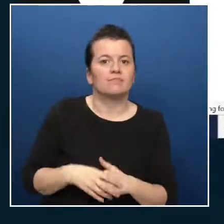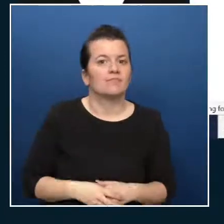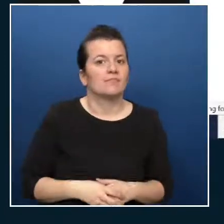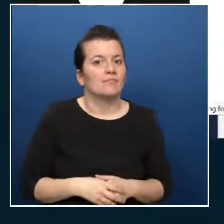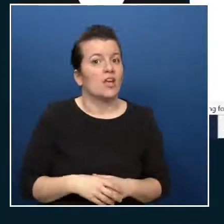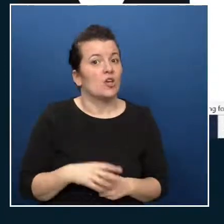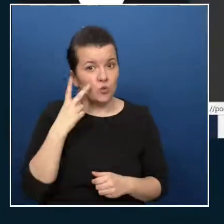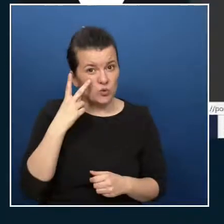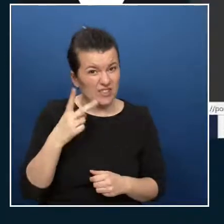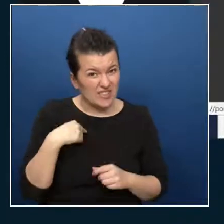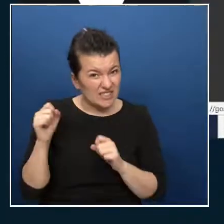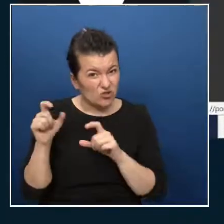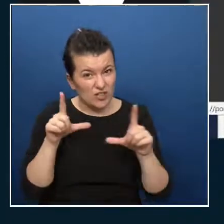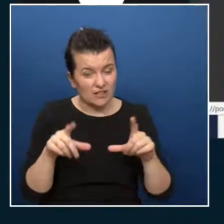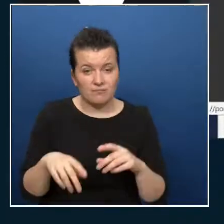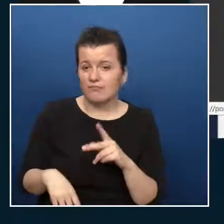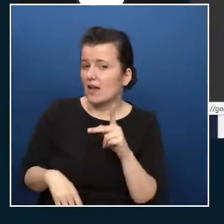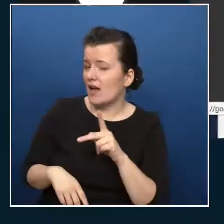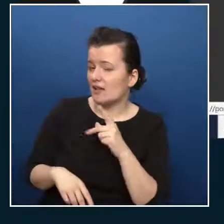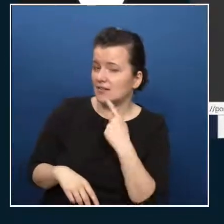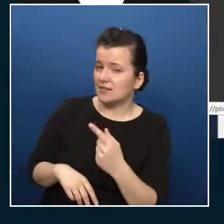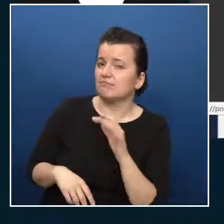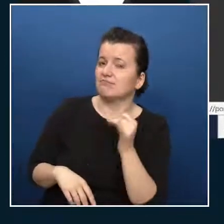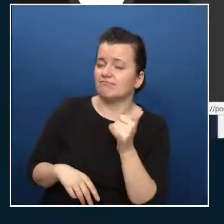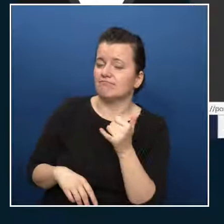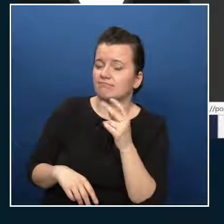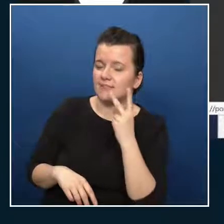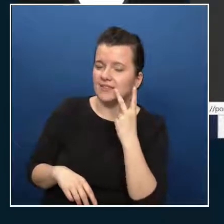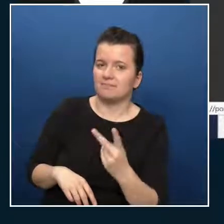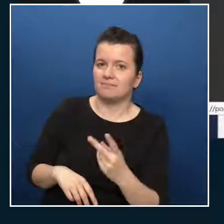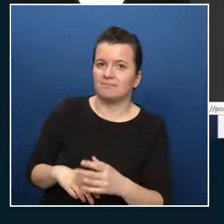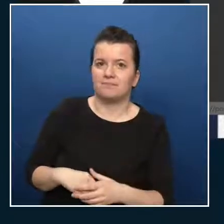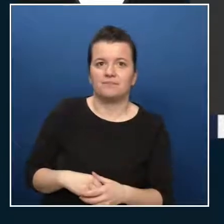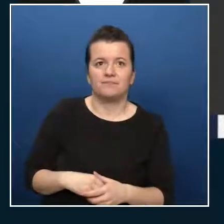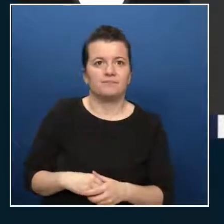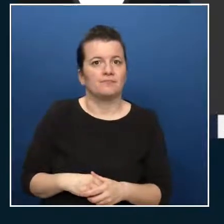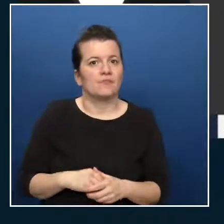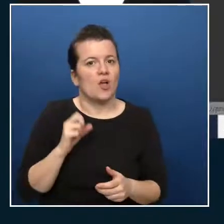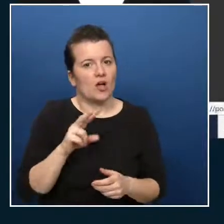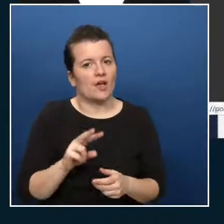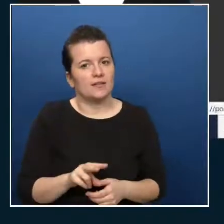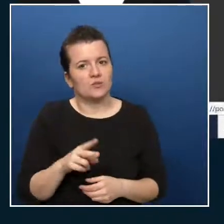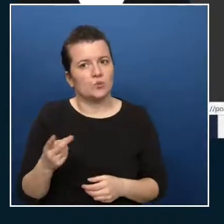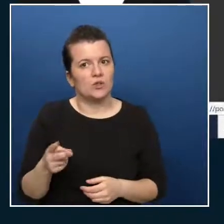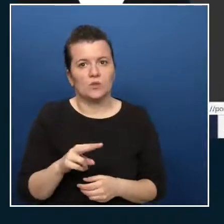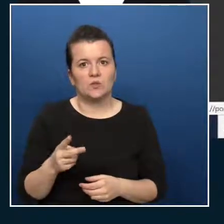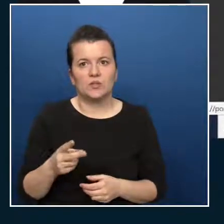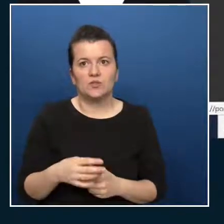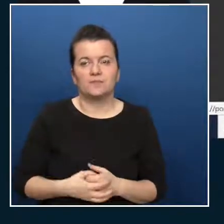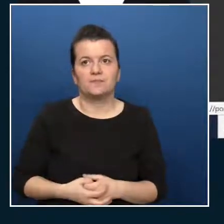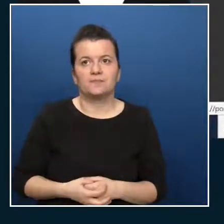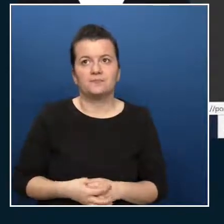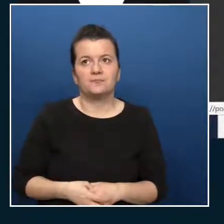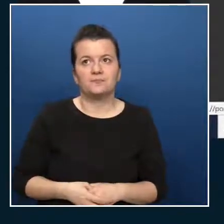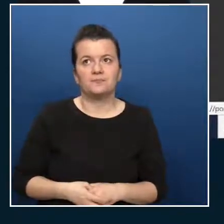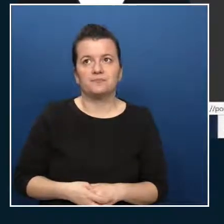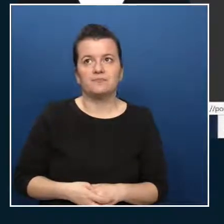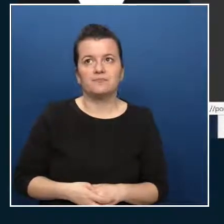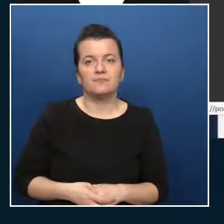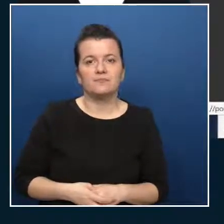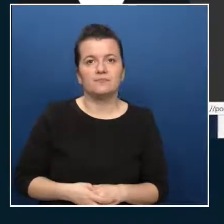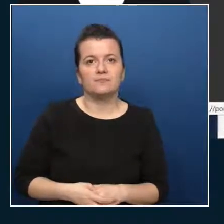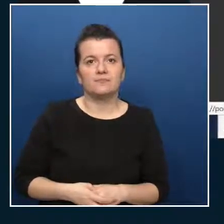Yes, we can. Okay, so let me just switch directory. Just a